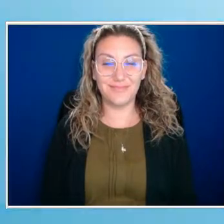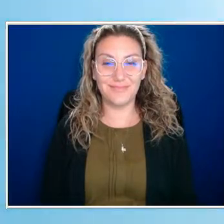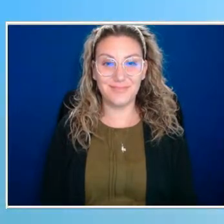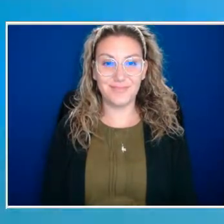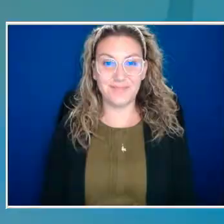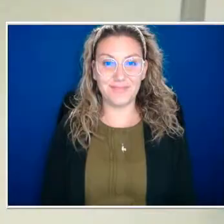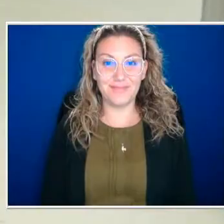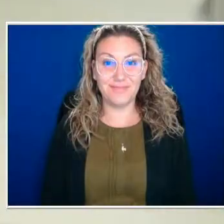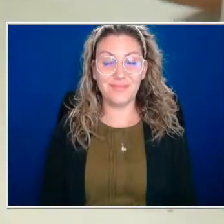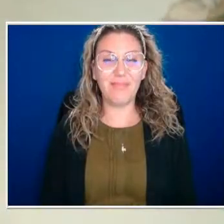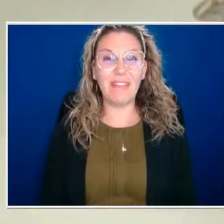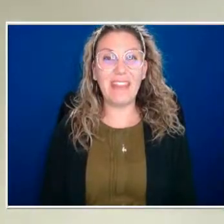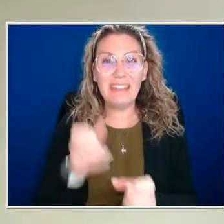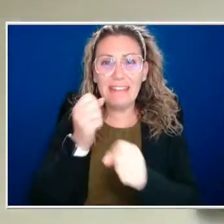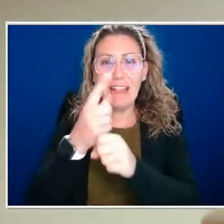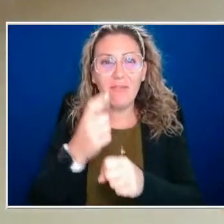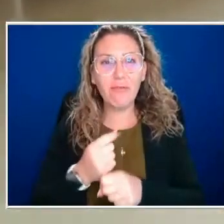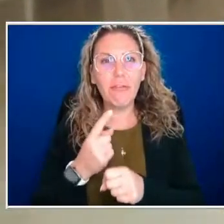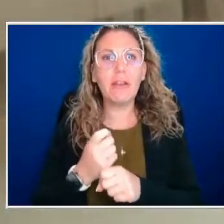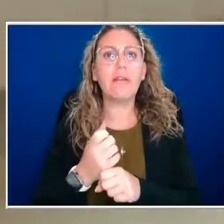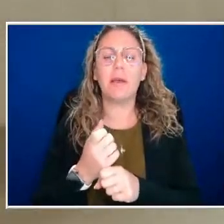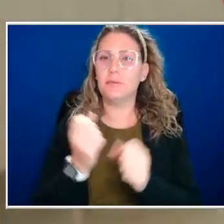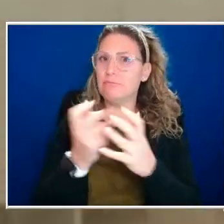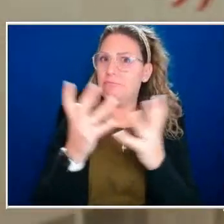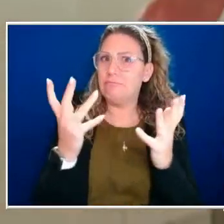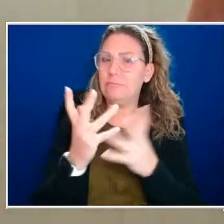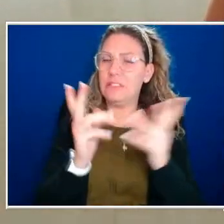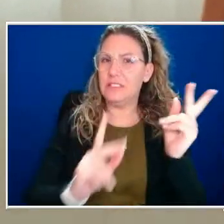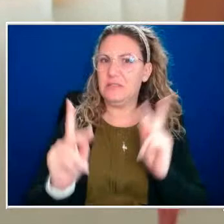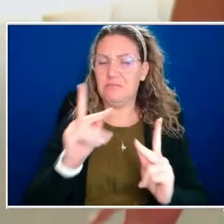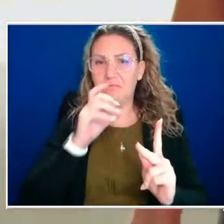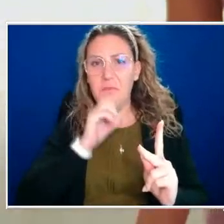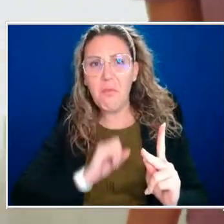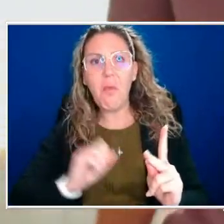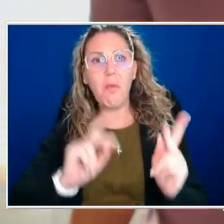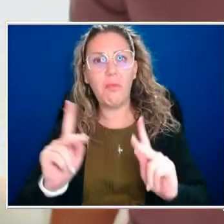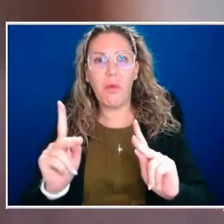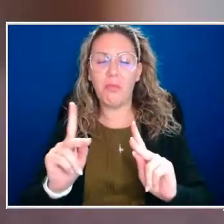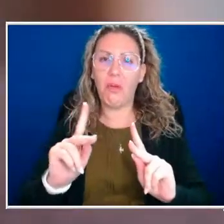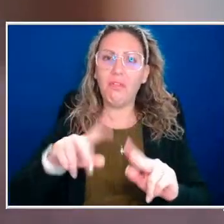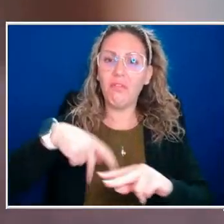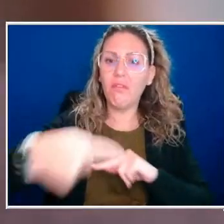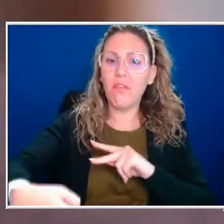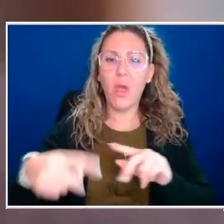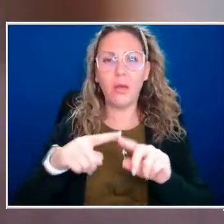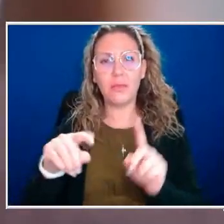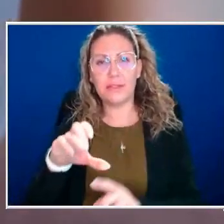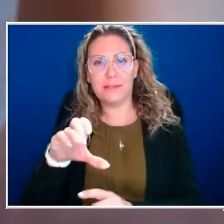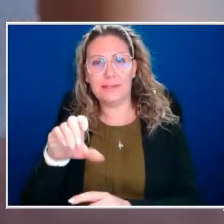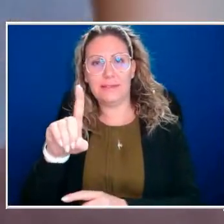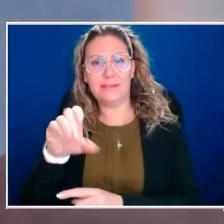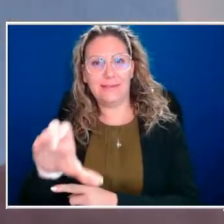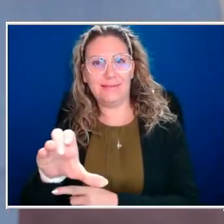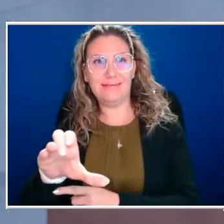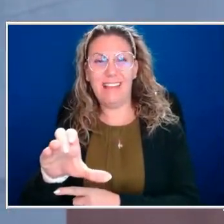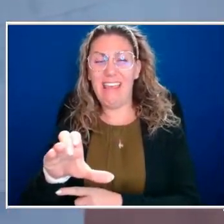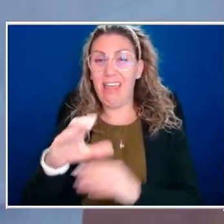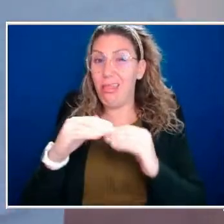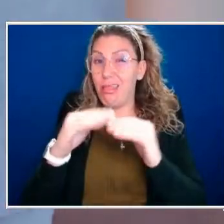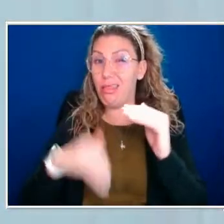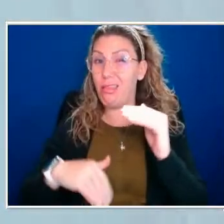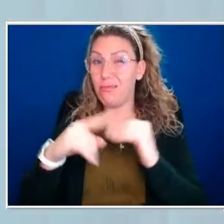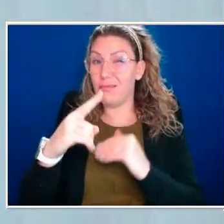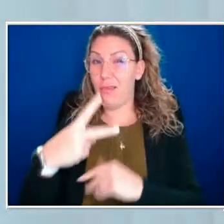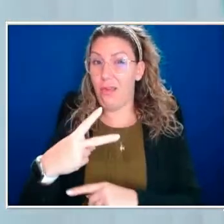Each year, millions of older people fall. But the CDC reports less than half tell their doctor, increasing the risk of